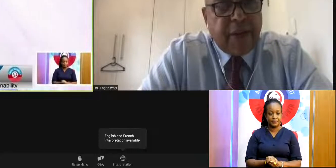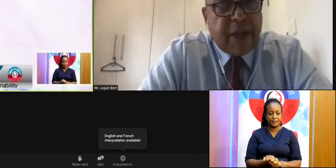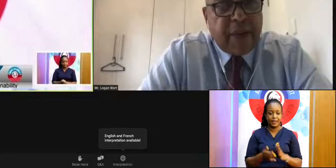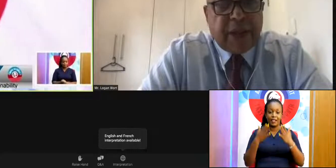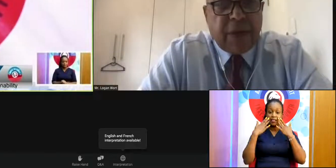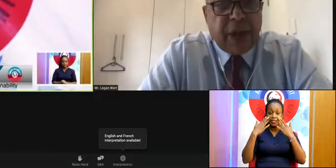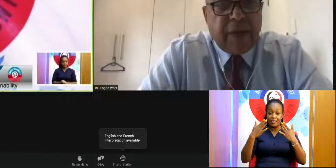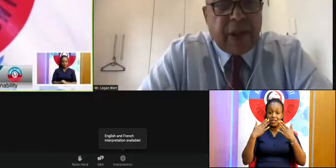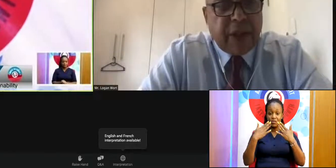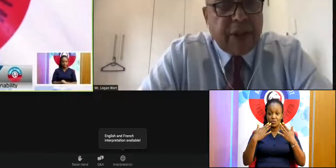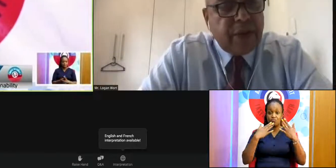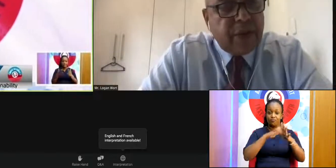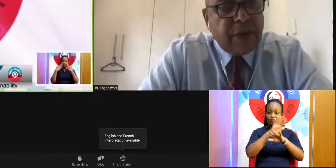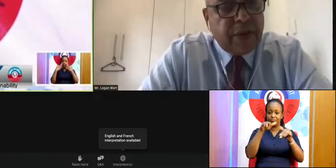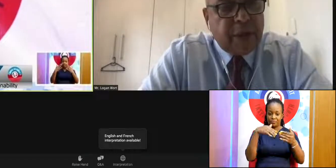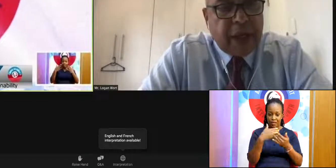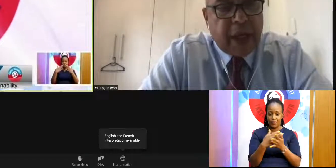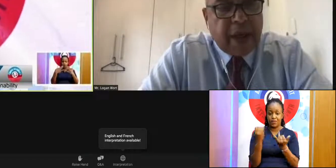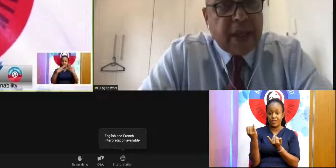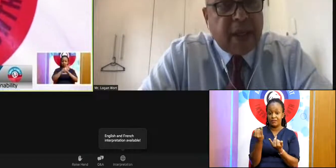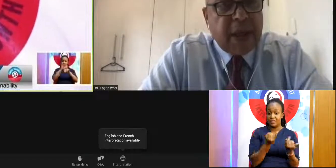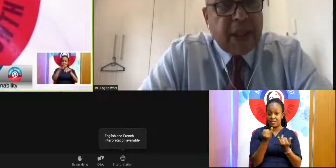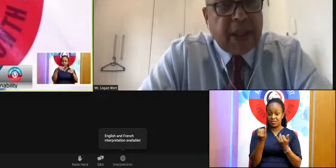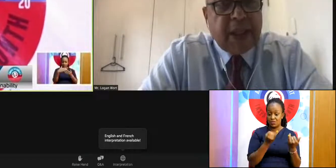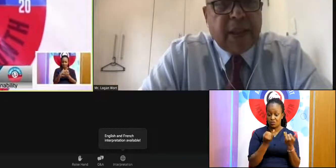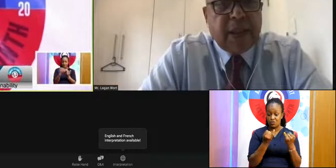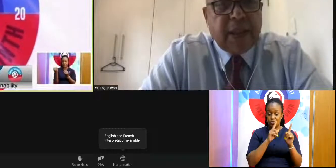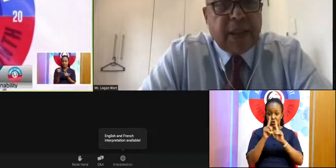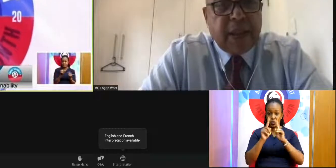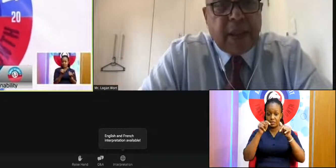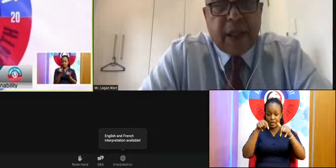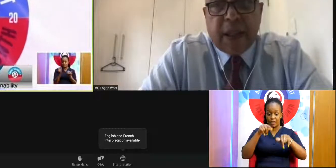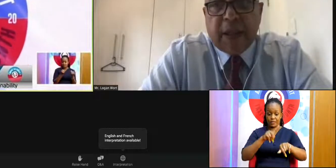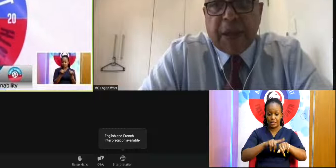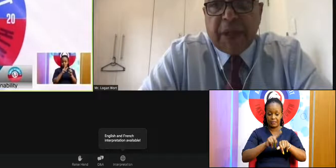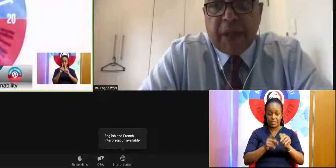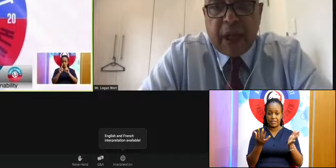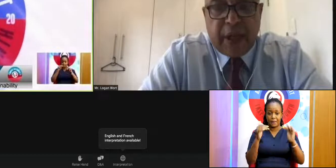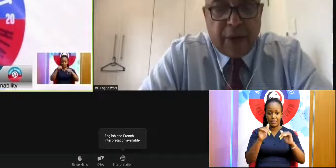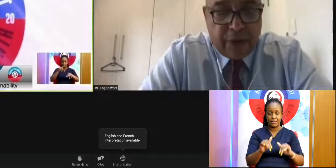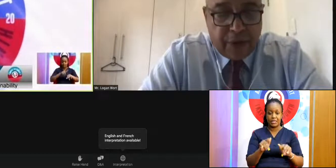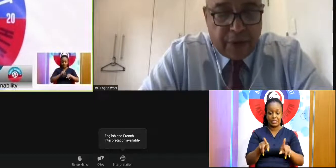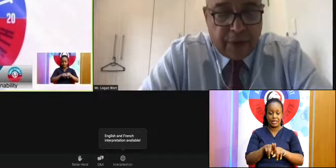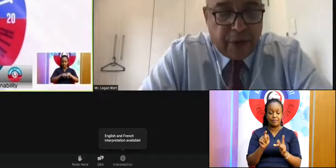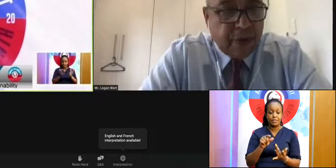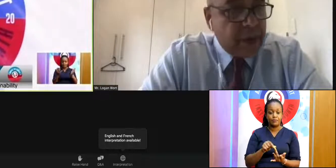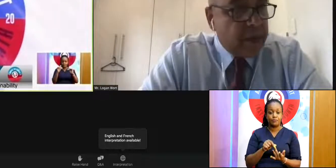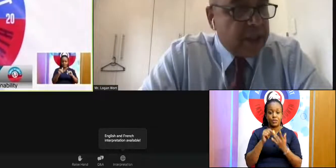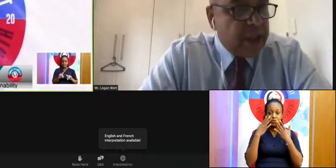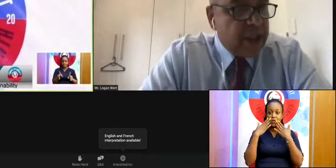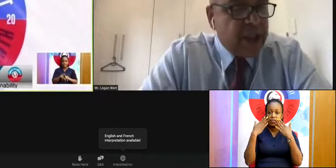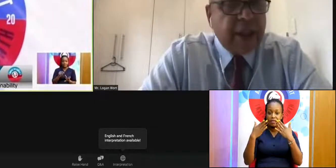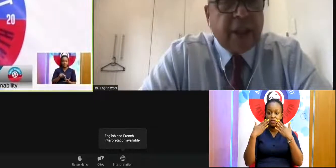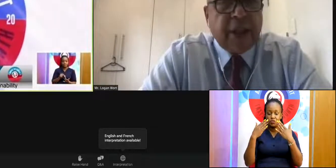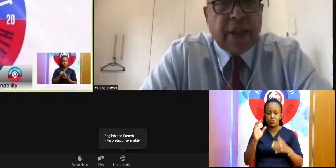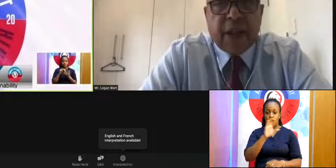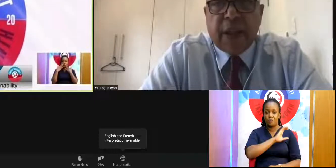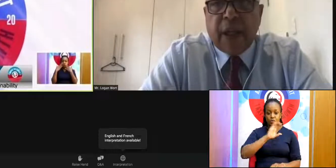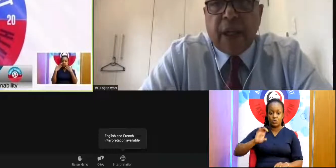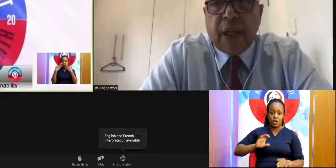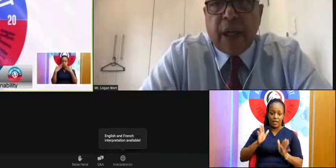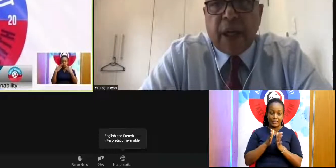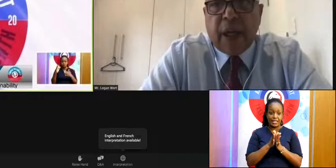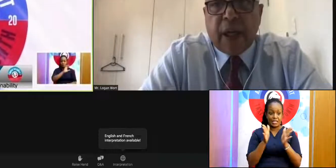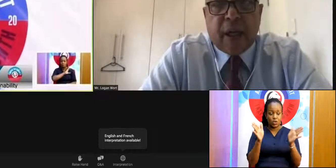Thank you very much for the invitation to speak at the summit. And a special thank you to the Commissioner General